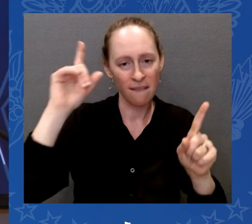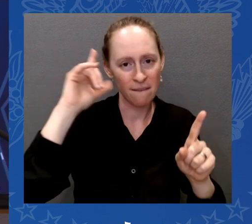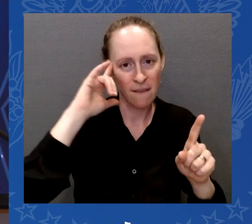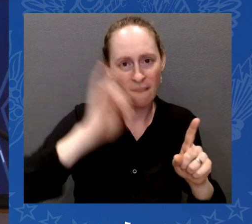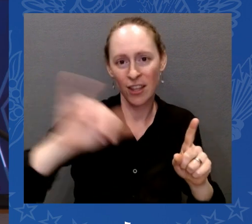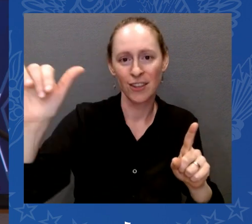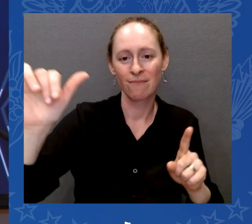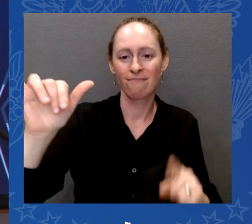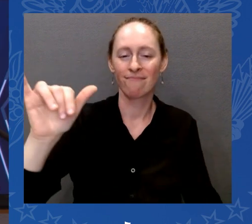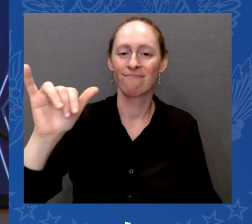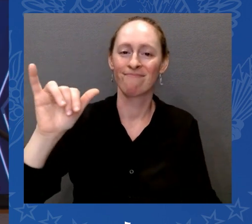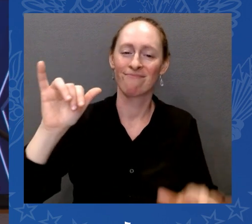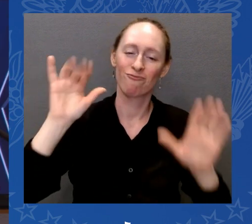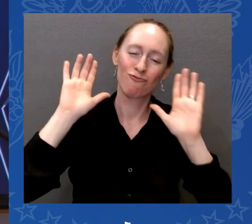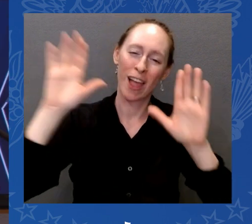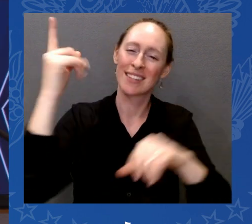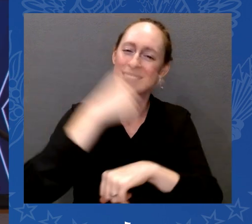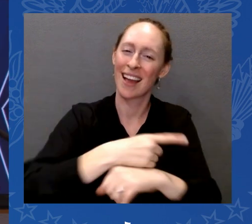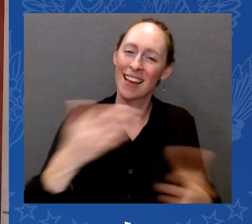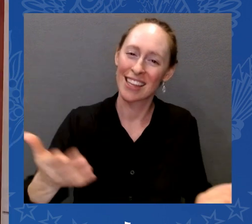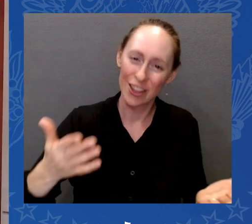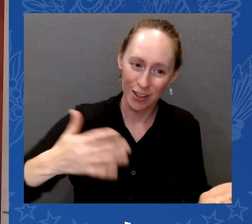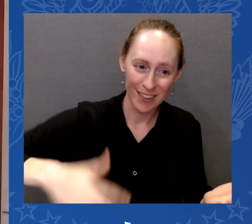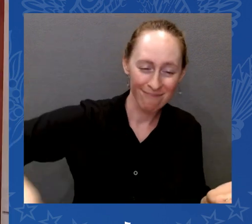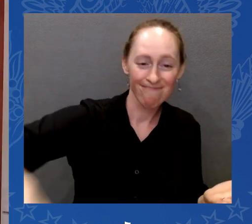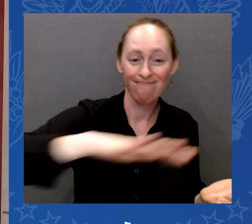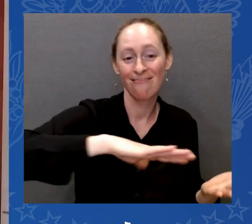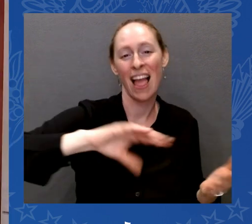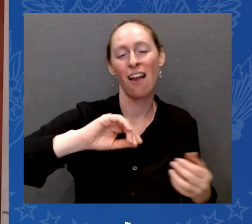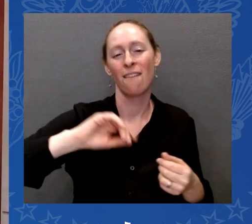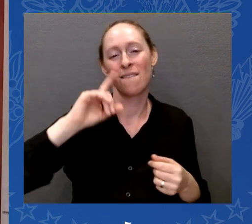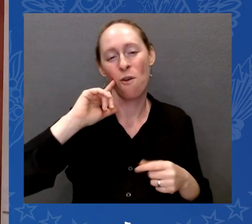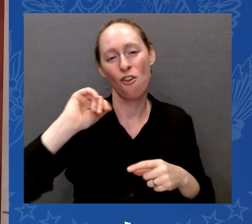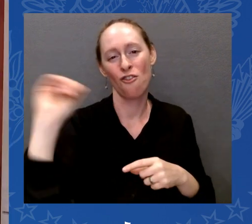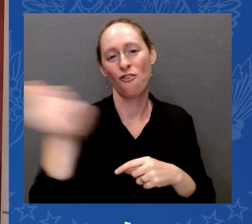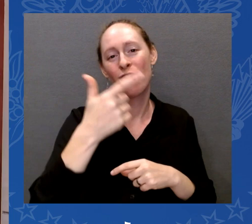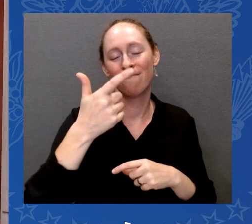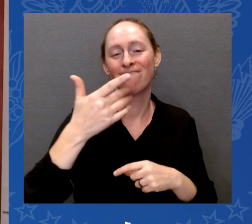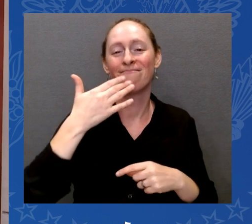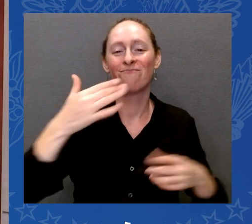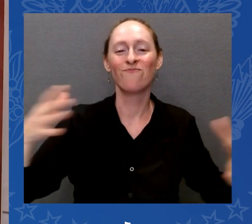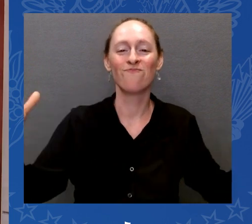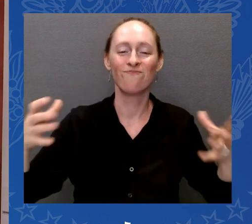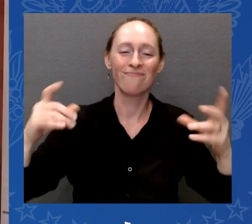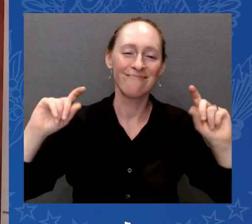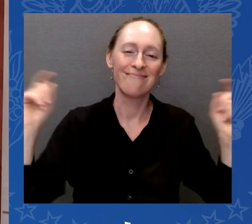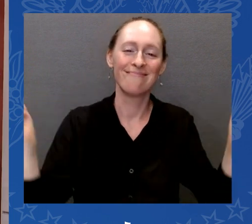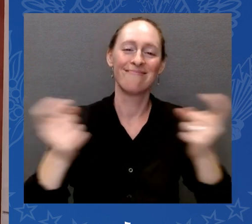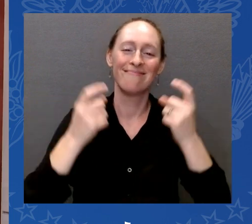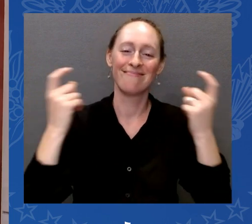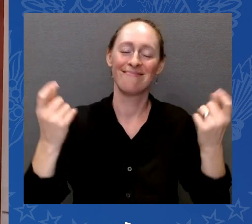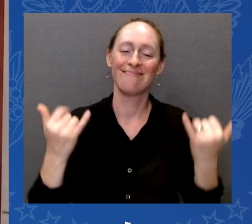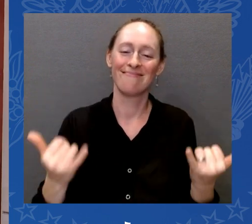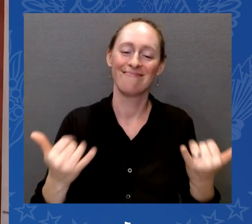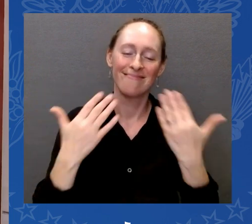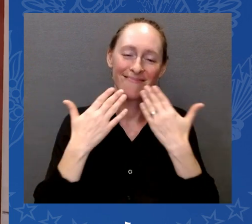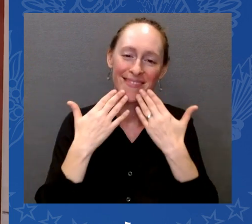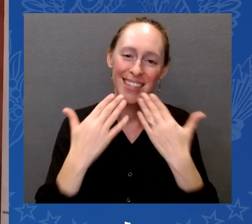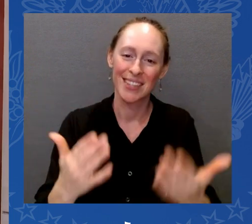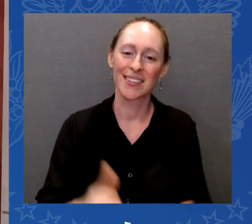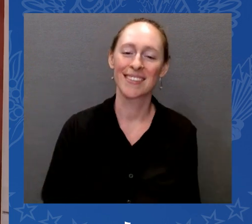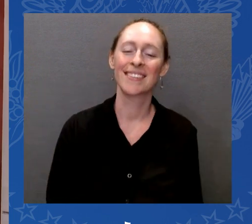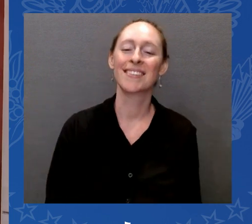America. Thank you for celebrating the future here today with us. God bless you. God bless